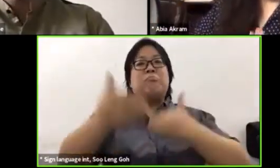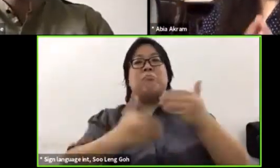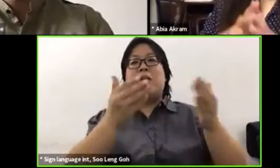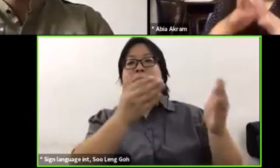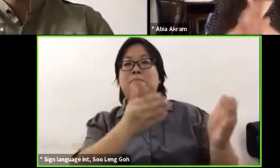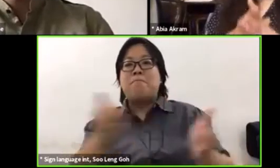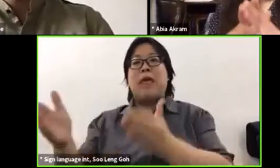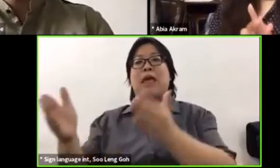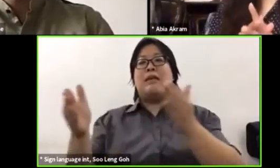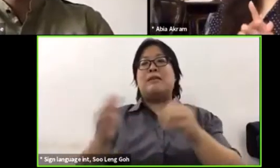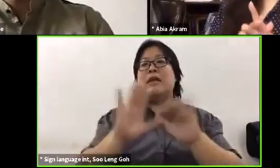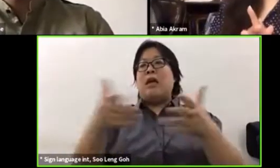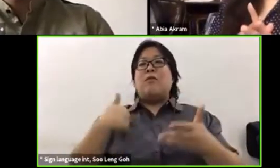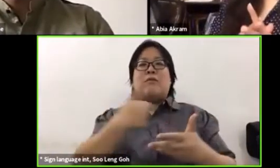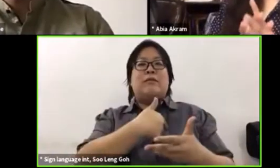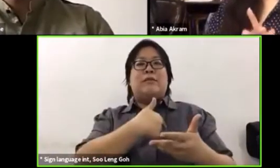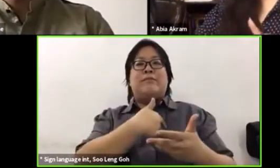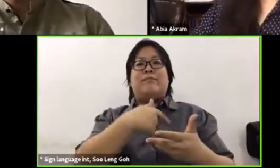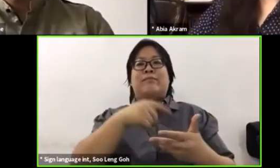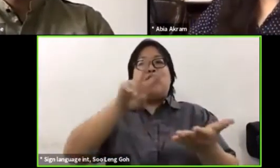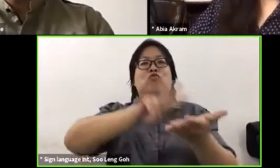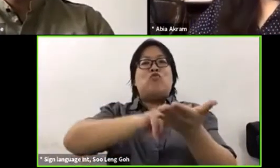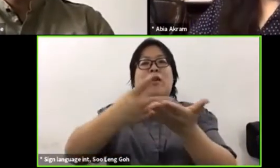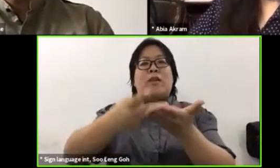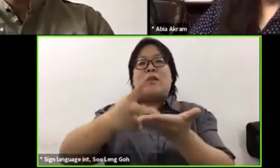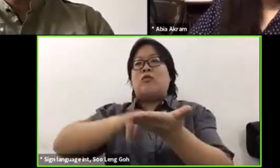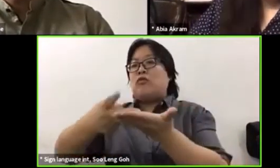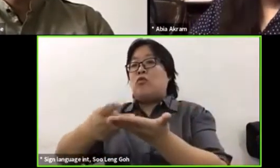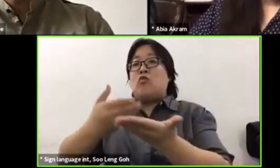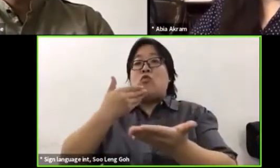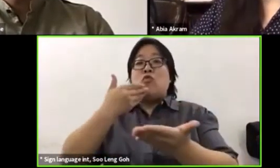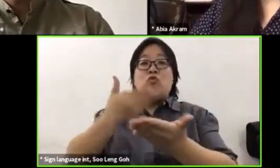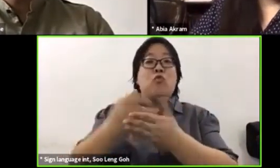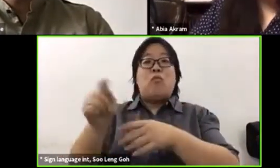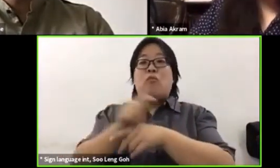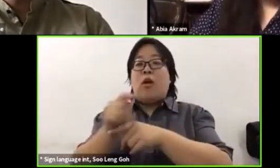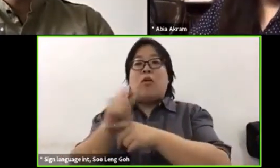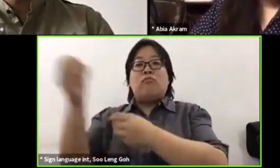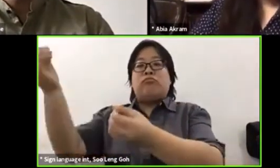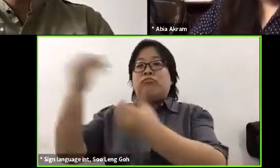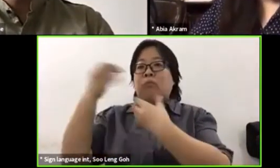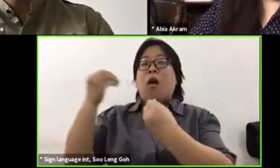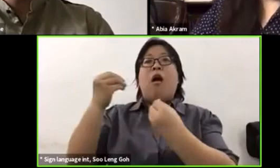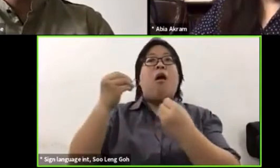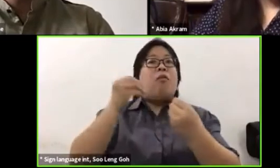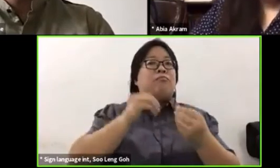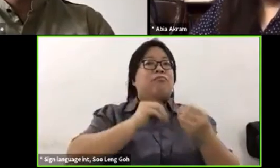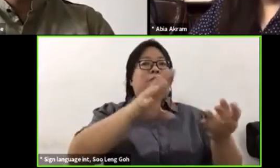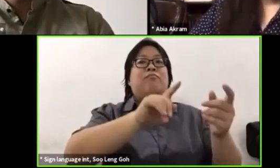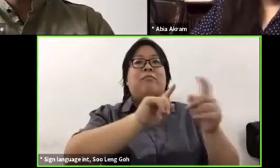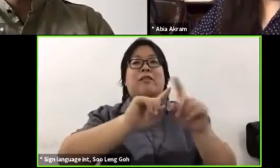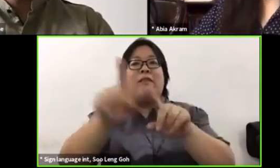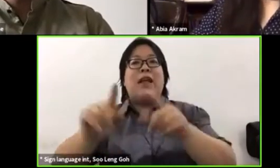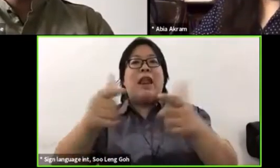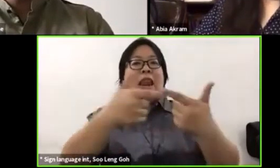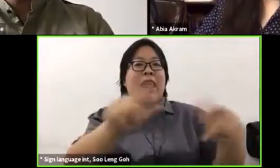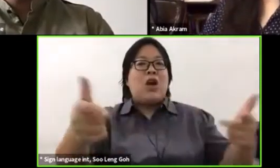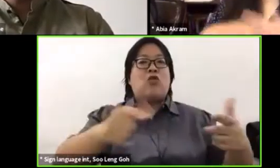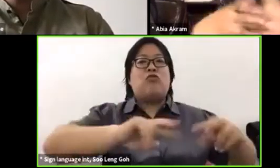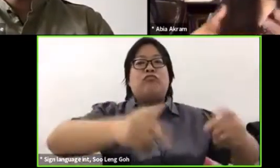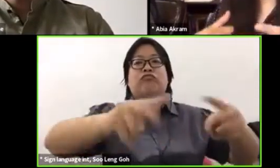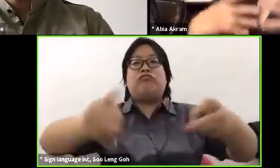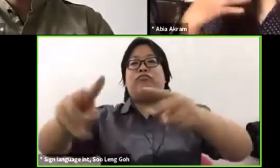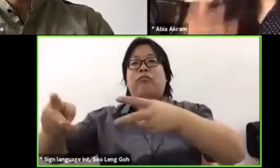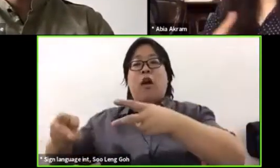we are translating these good practices in easy to understand languages for young people with disabilities